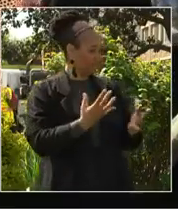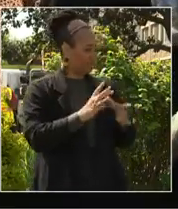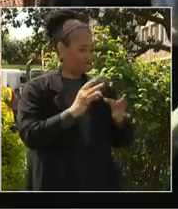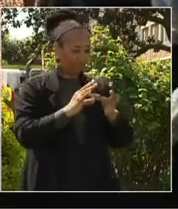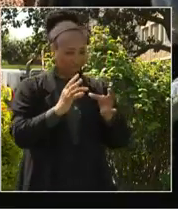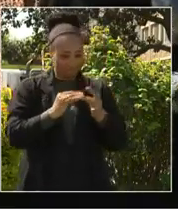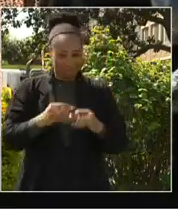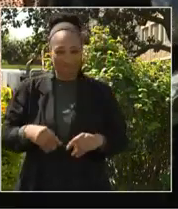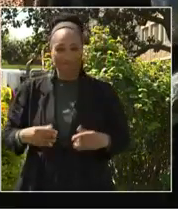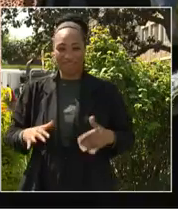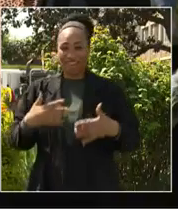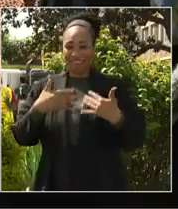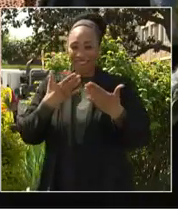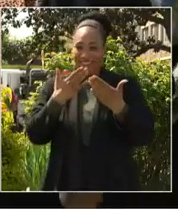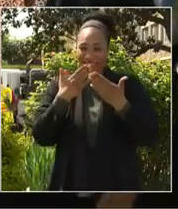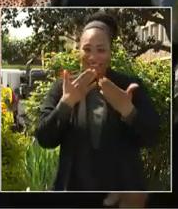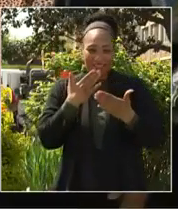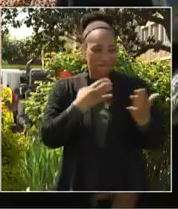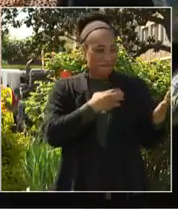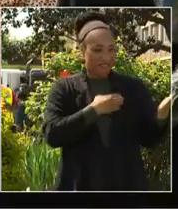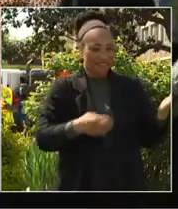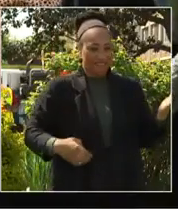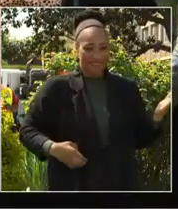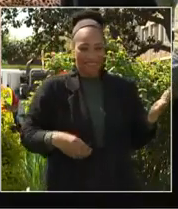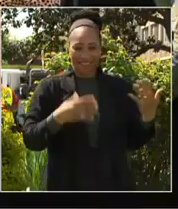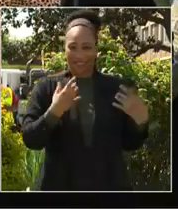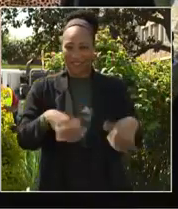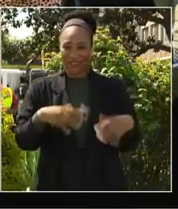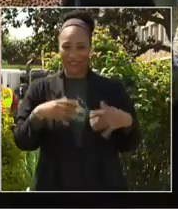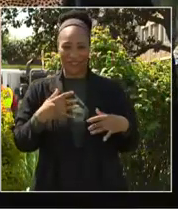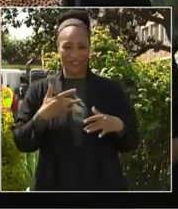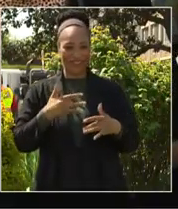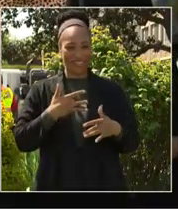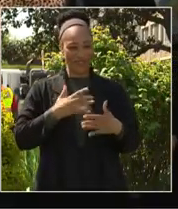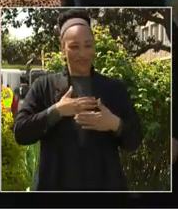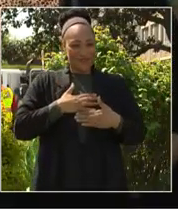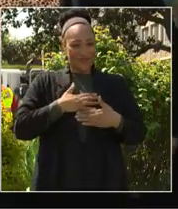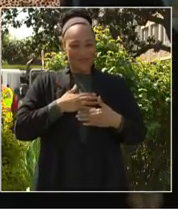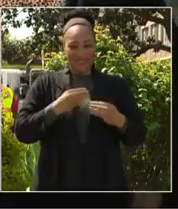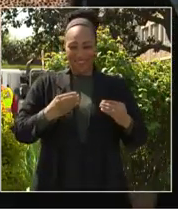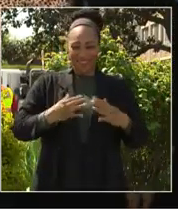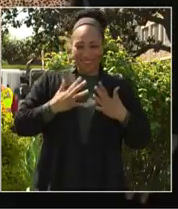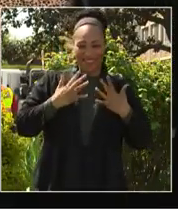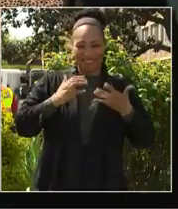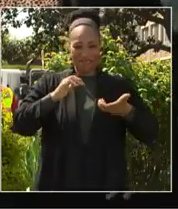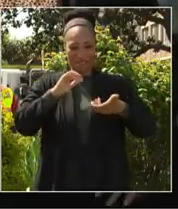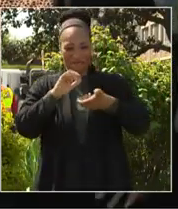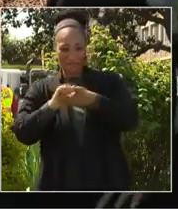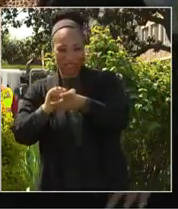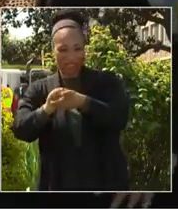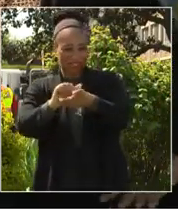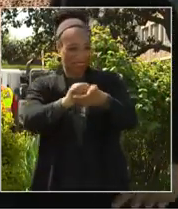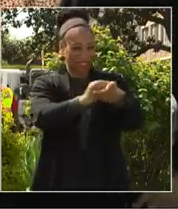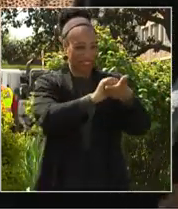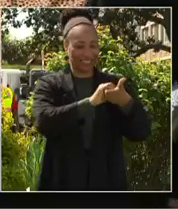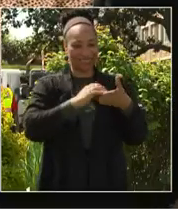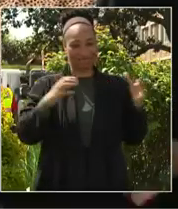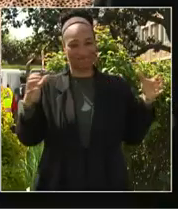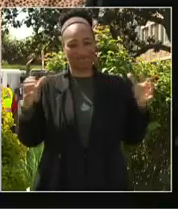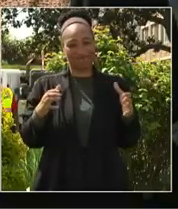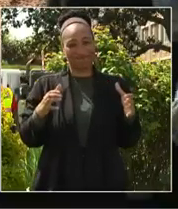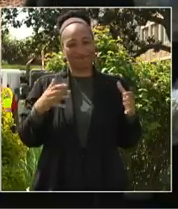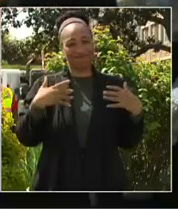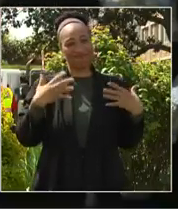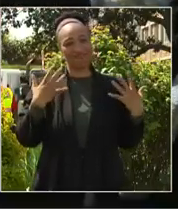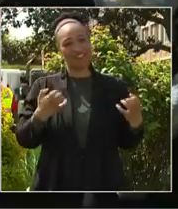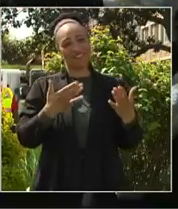Mayor Bowser and our fellow utility partners and also with DDOT. So I do want to thank Mayor Bowser and